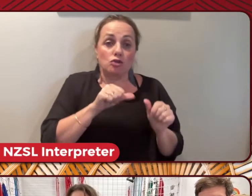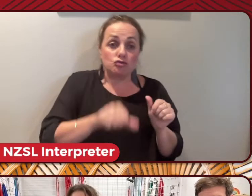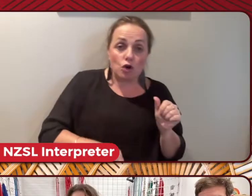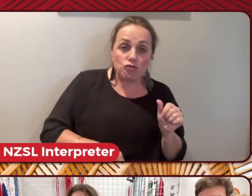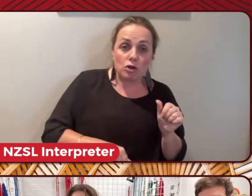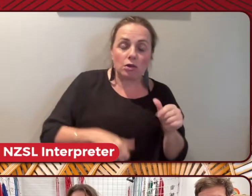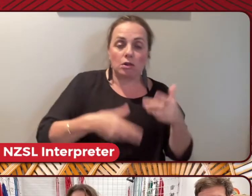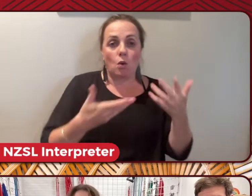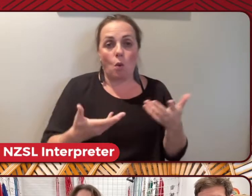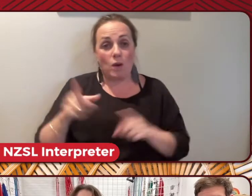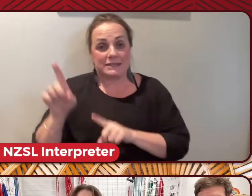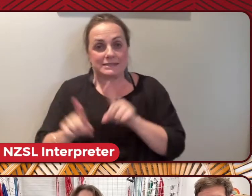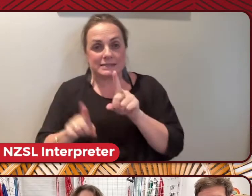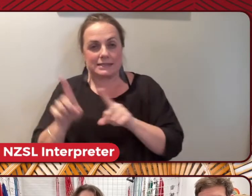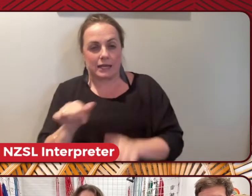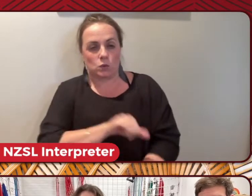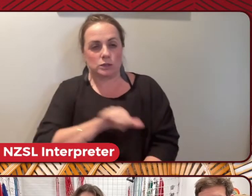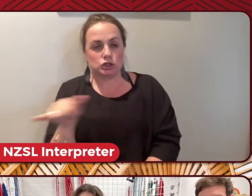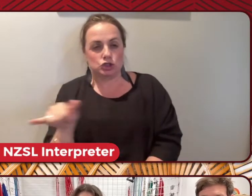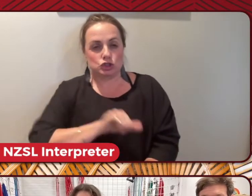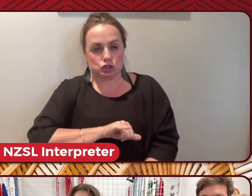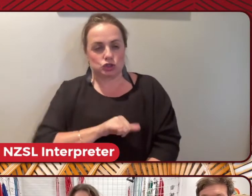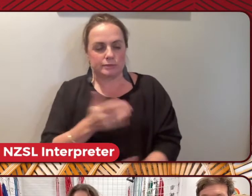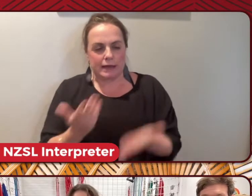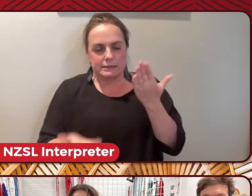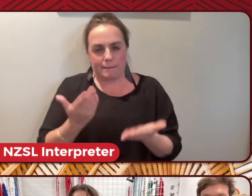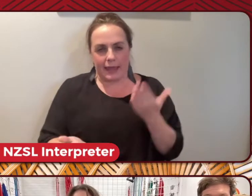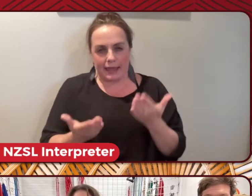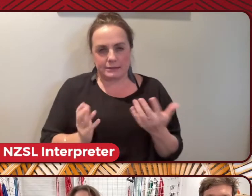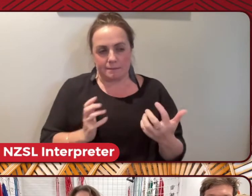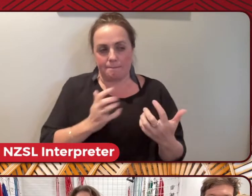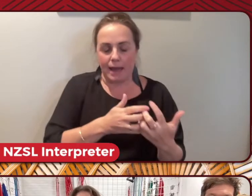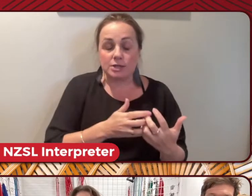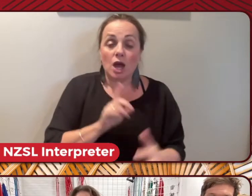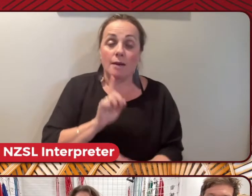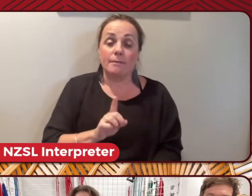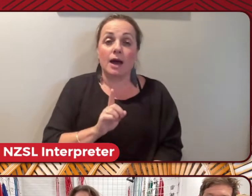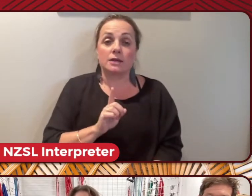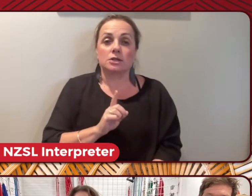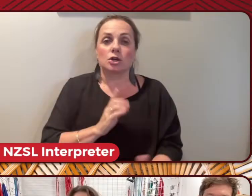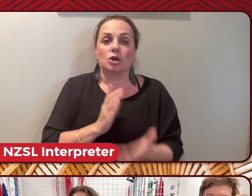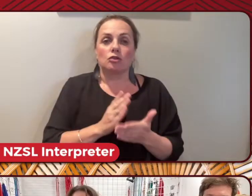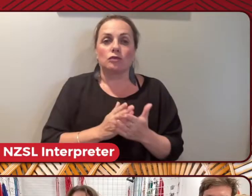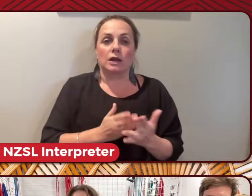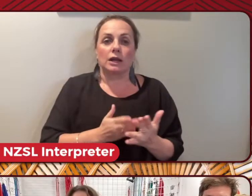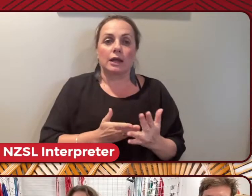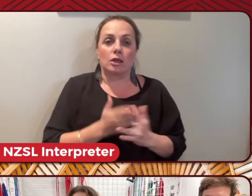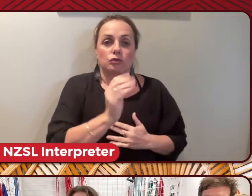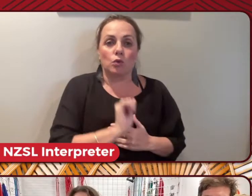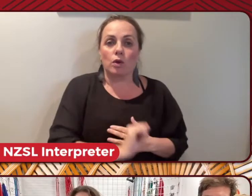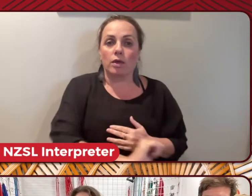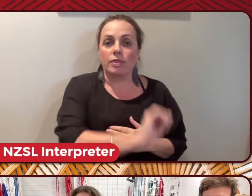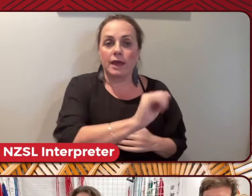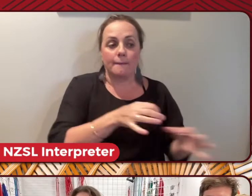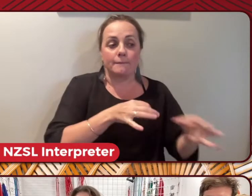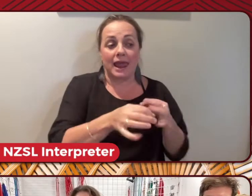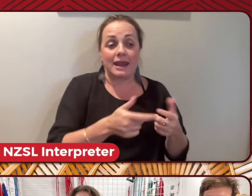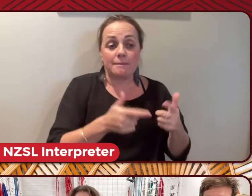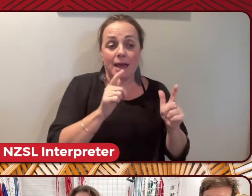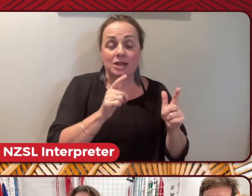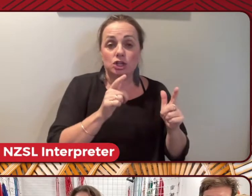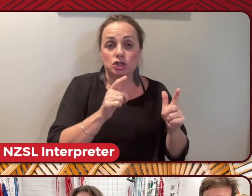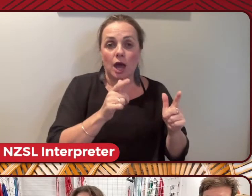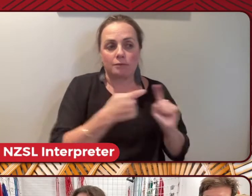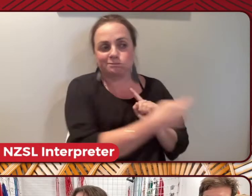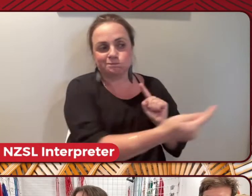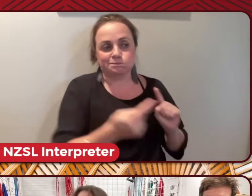in a city-based population. But typically going through their plan managers, they're able to access us quite easily.